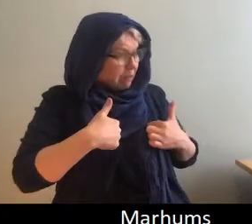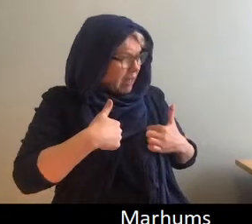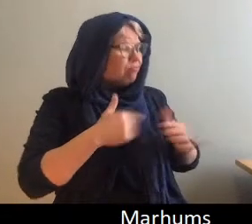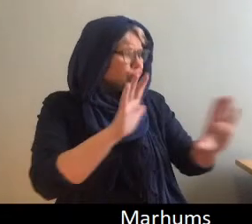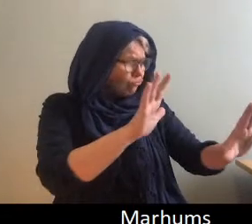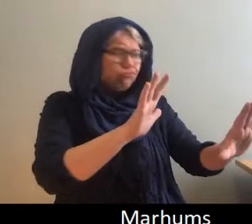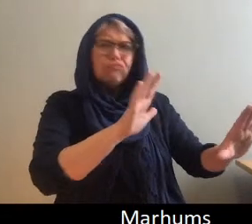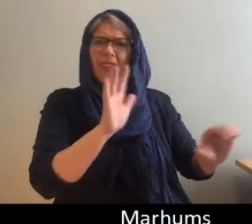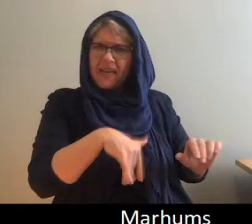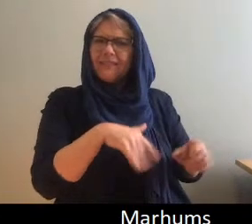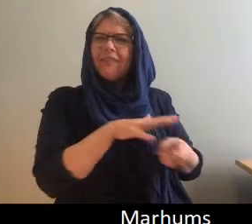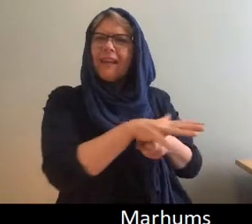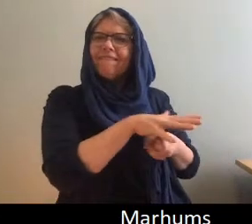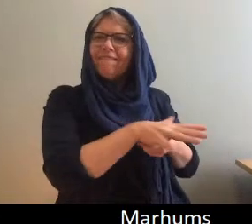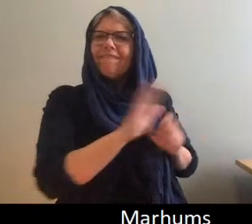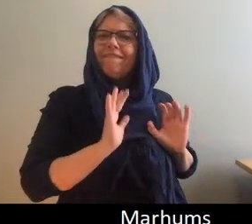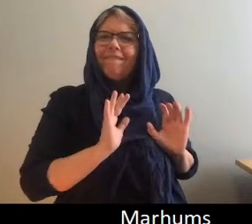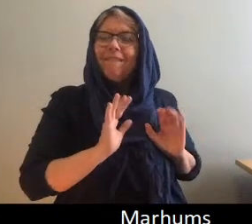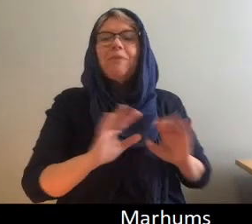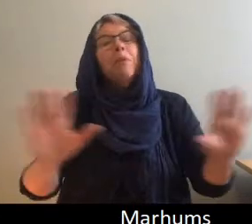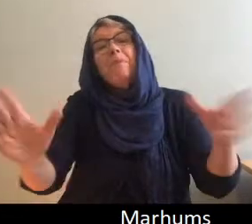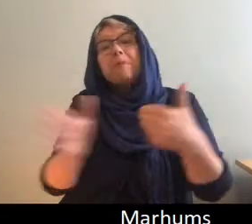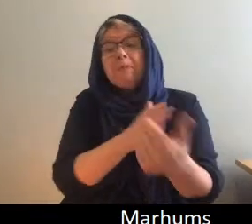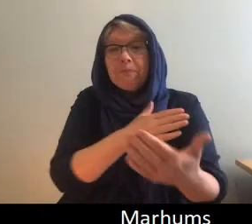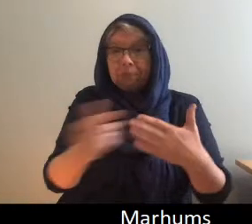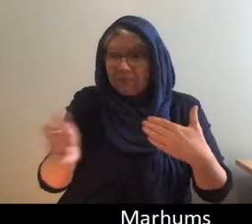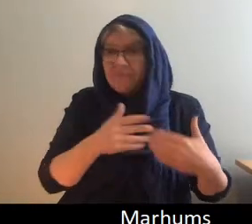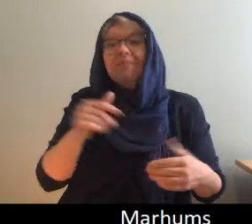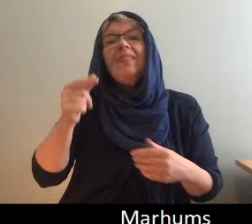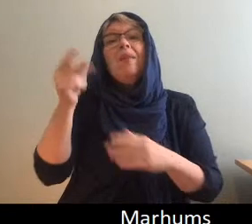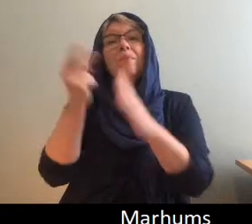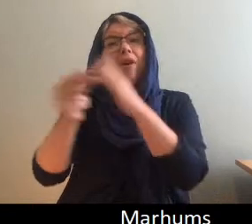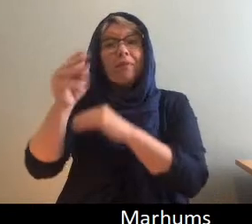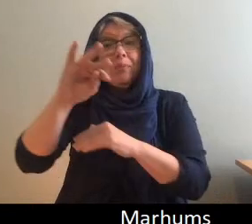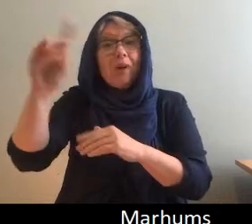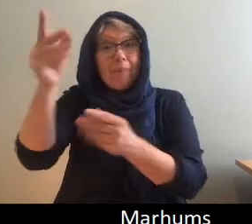sometimes stores, they say, you know, especially when it's,